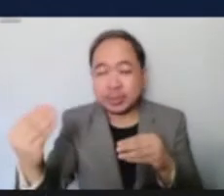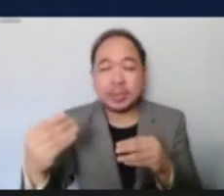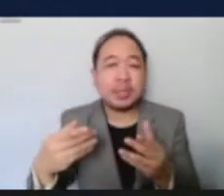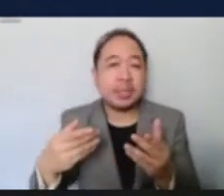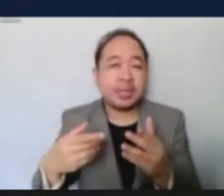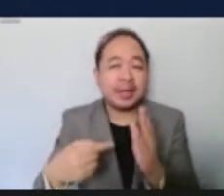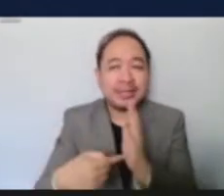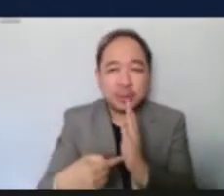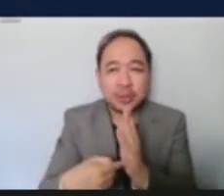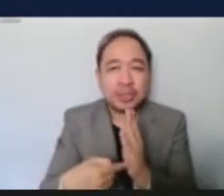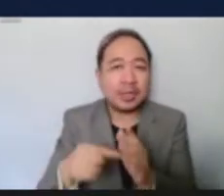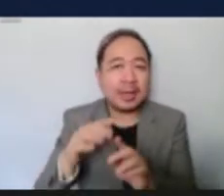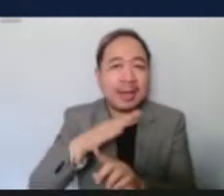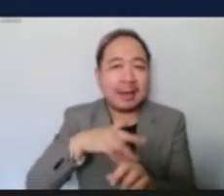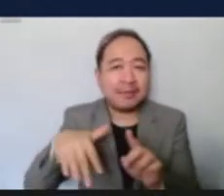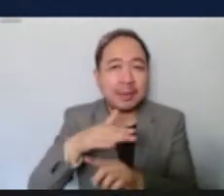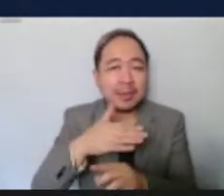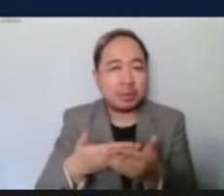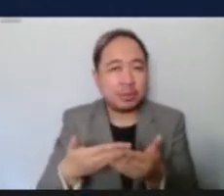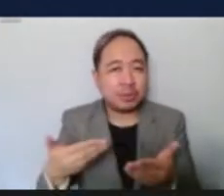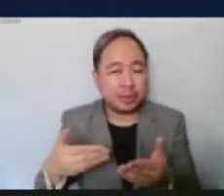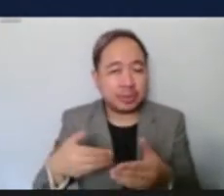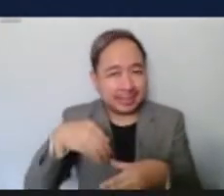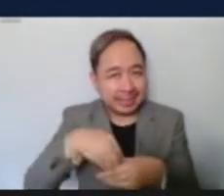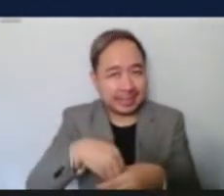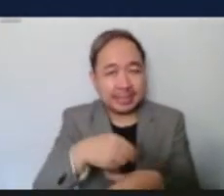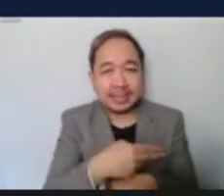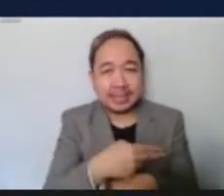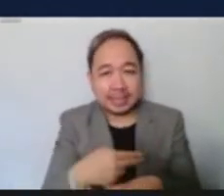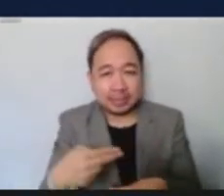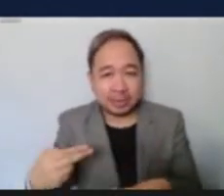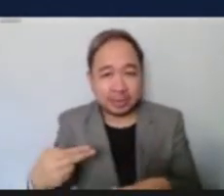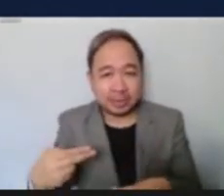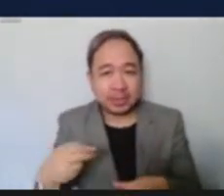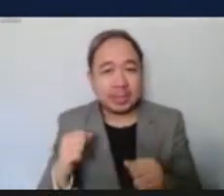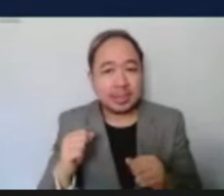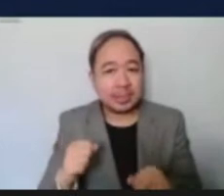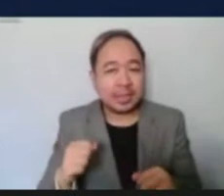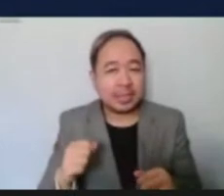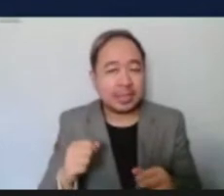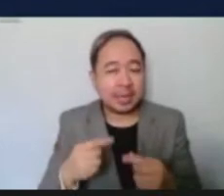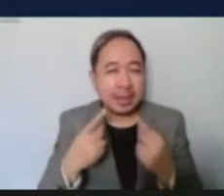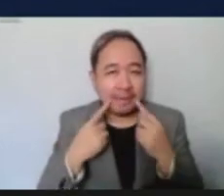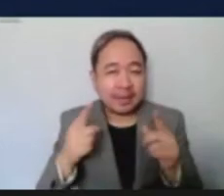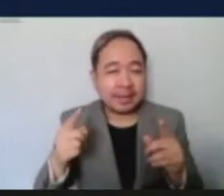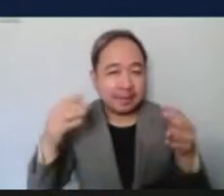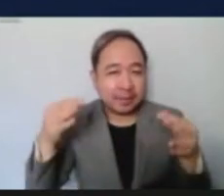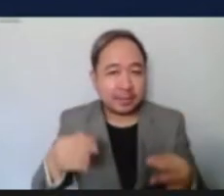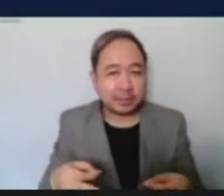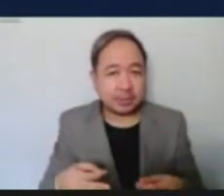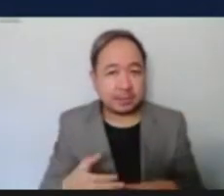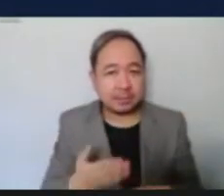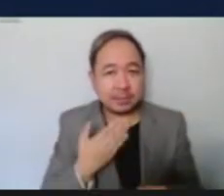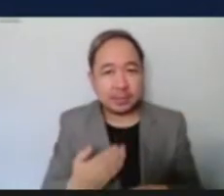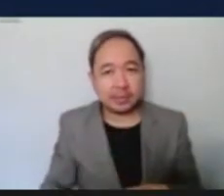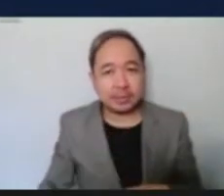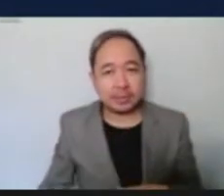for countries to be effectively Improvement let's send decision thank you chairman